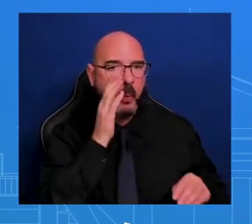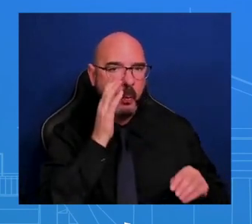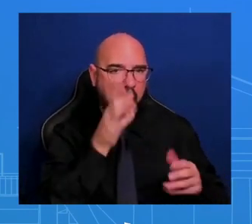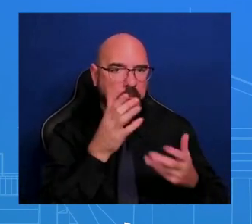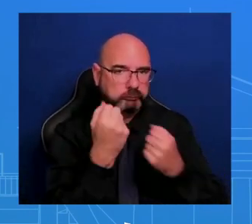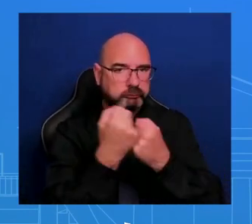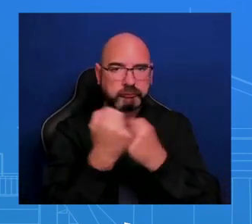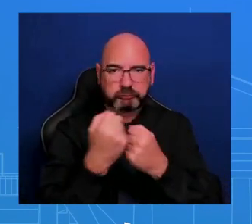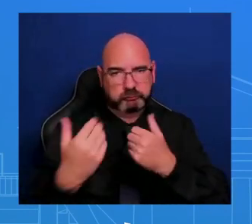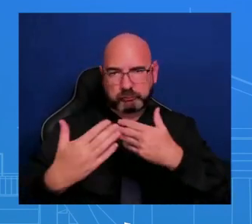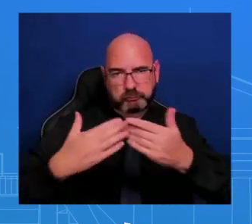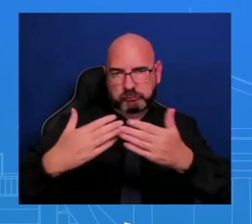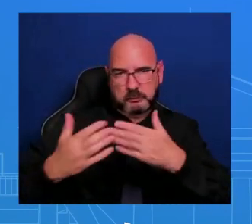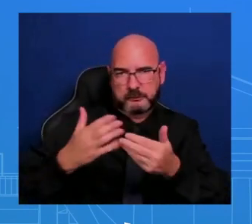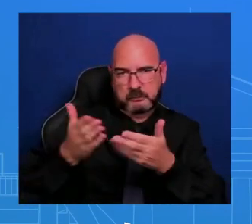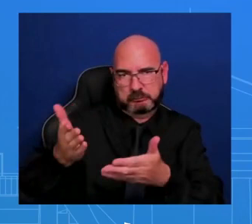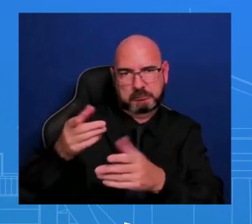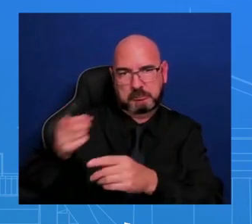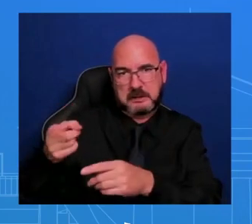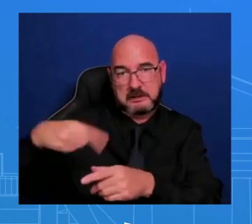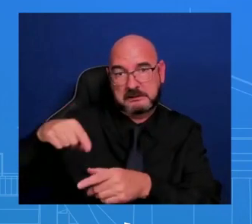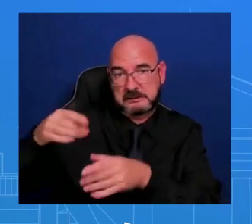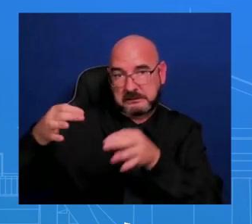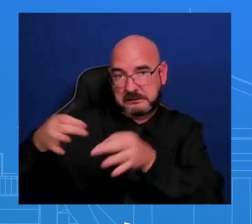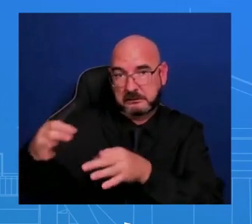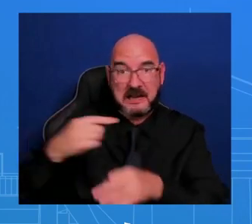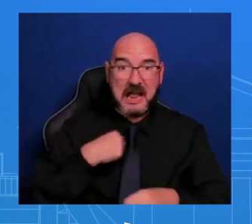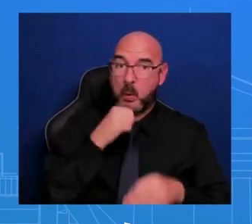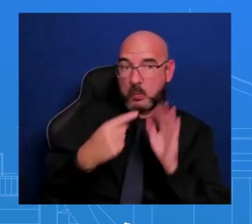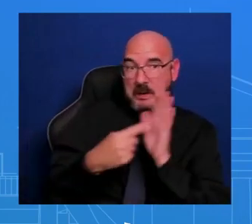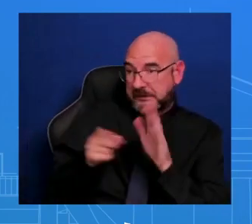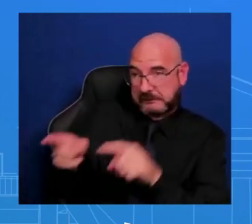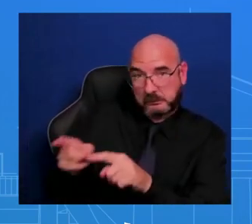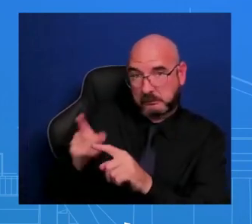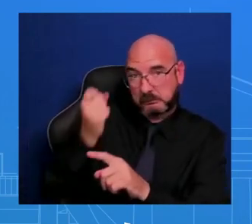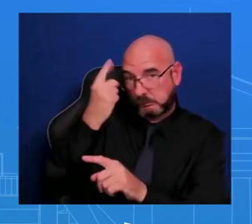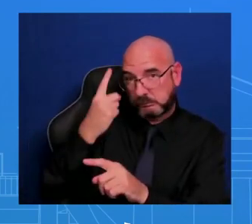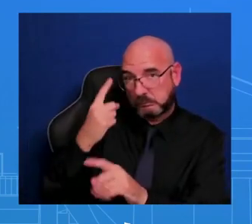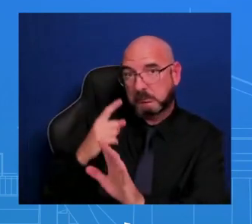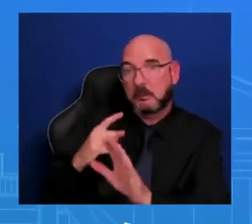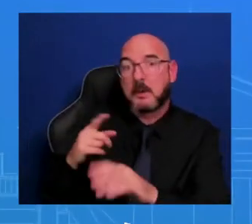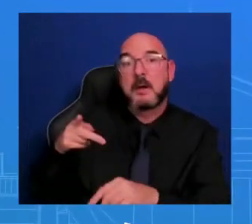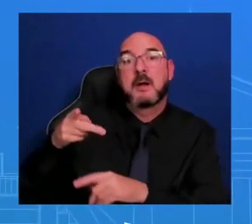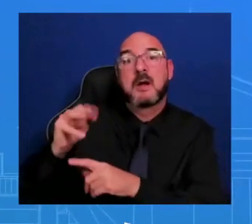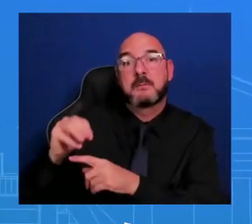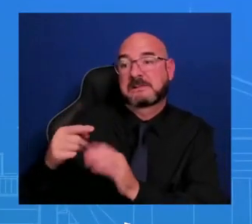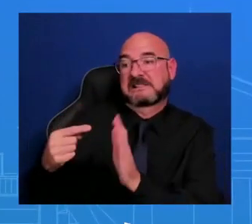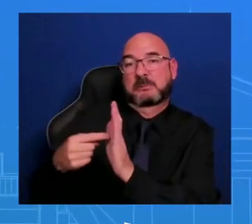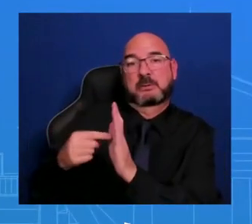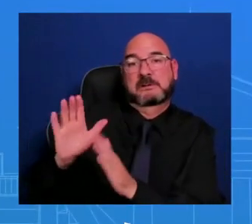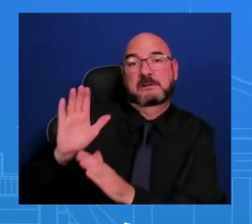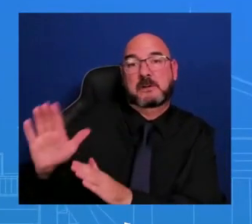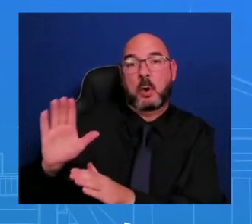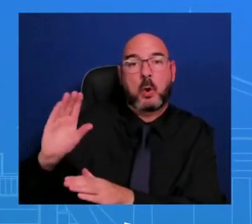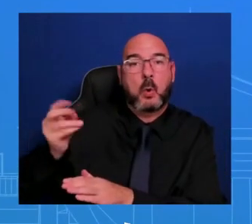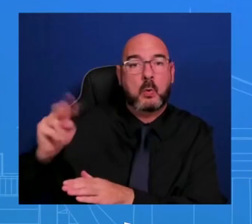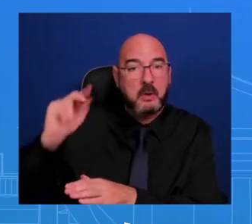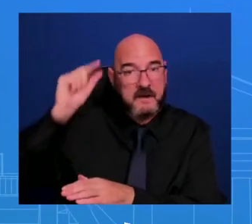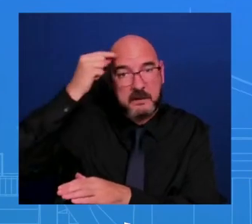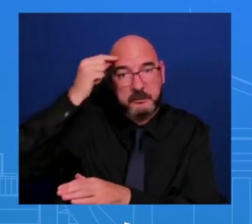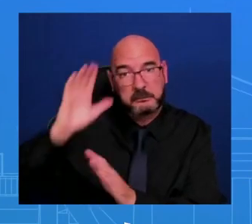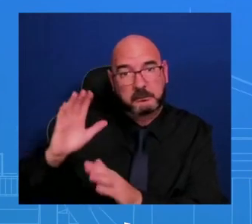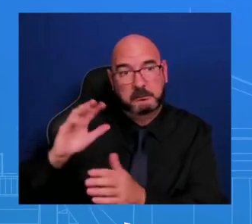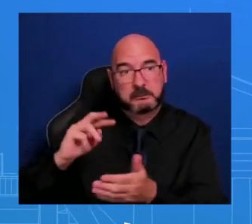for themselves. Prime Minister Netanyahu can speak for his government. But I'm not hearing you saying that he has confidence in Netanyahu and that War Cabinet to lead